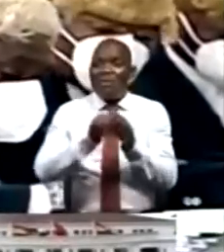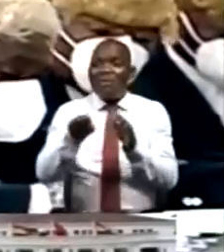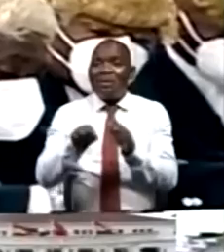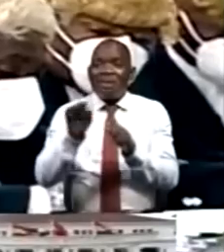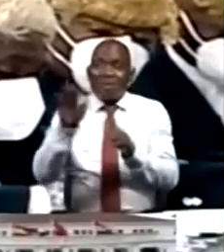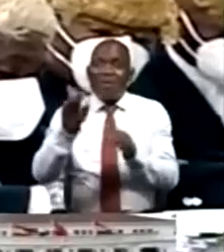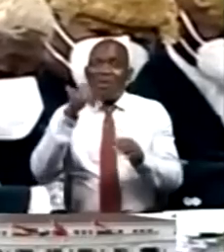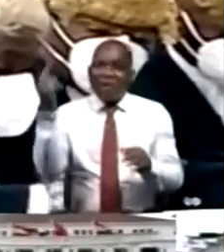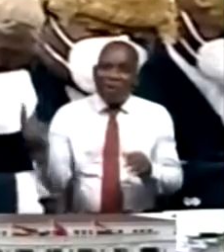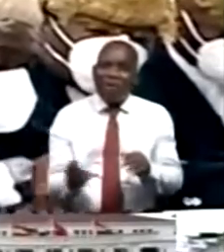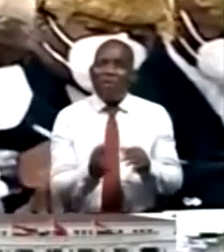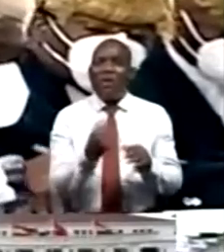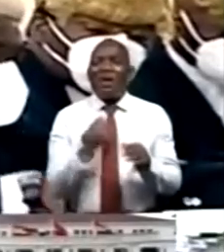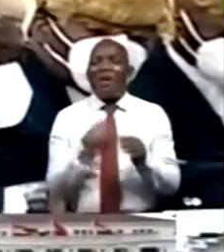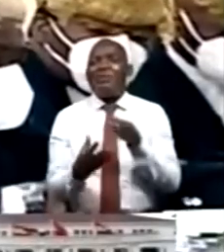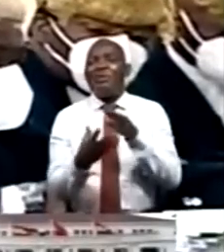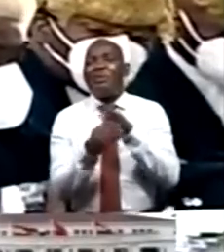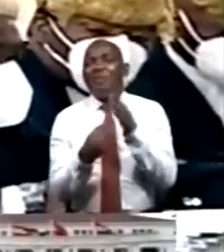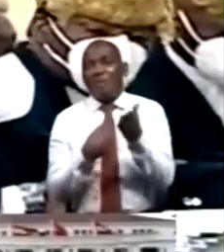every time had duplicate copies.